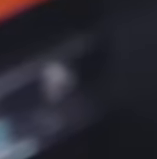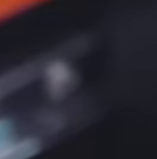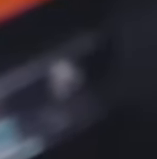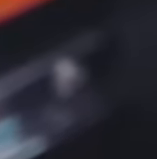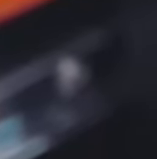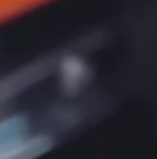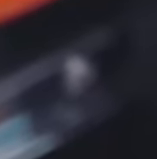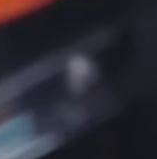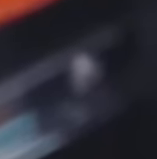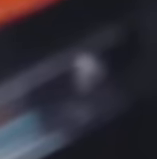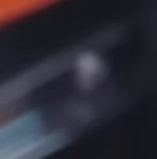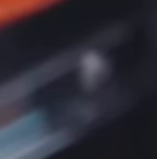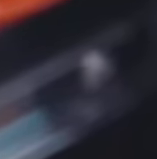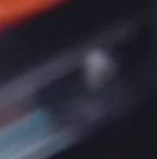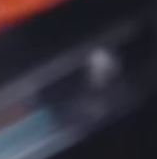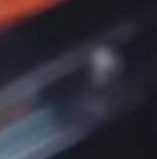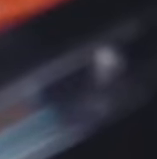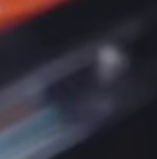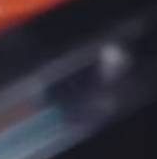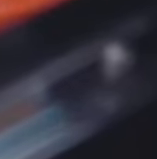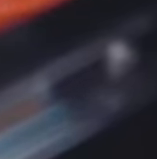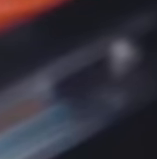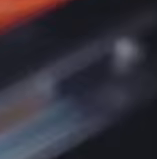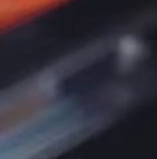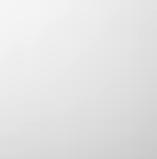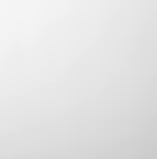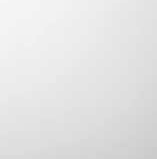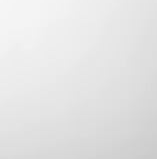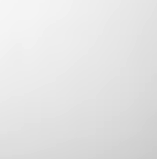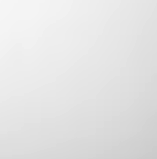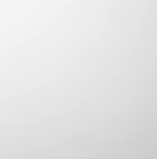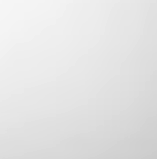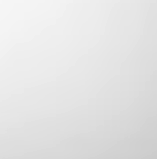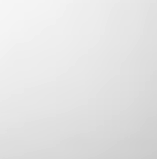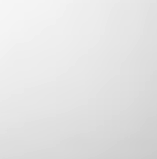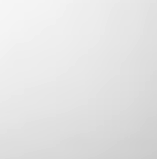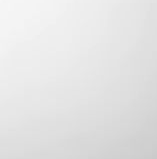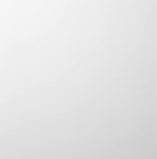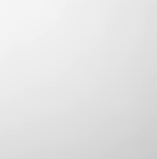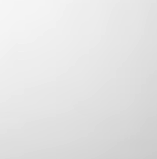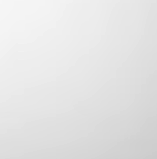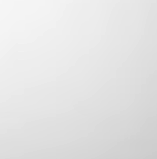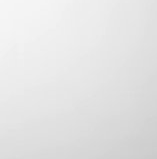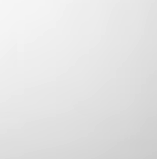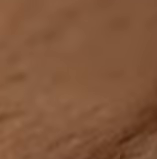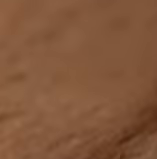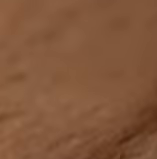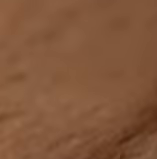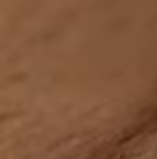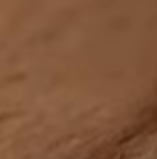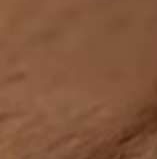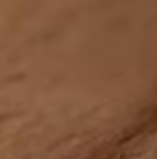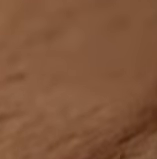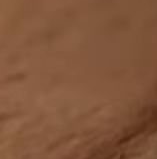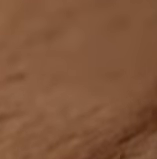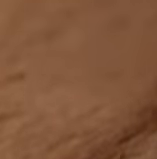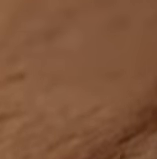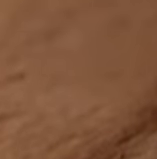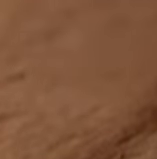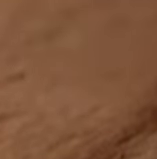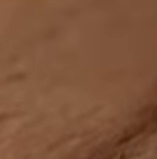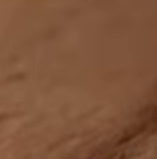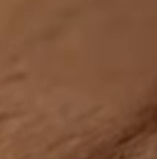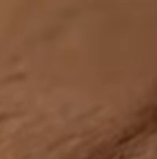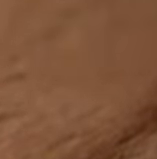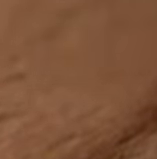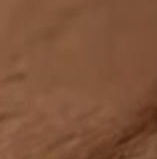Artificial intelligence is basically like a giant toolbox. If you know how the tools work and which to use to fix a specific problem, it